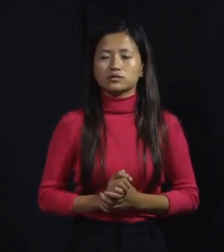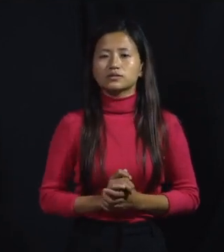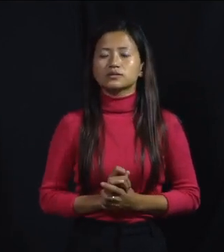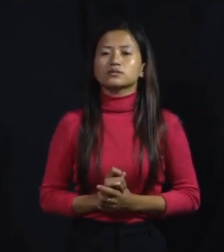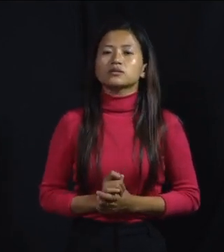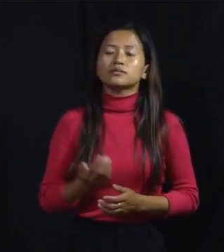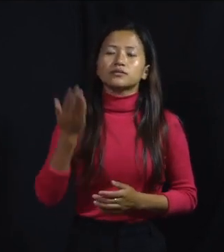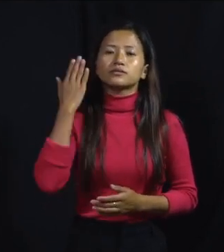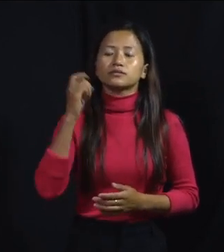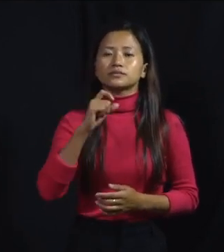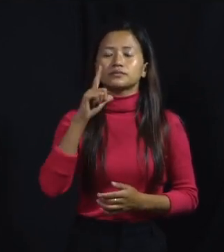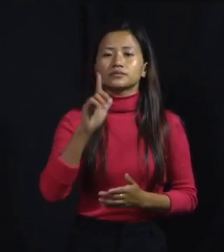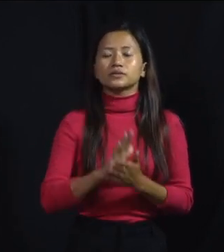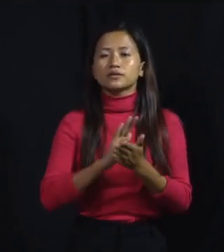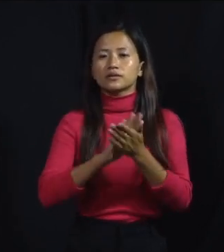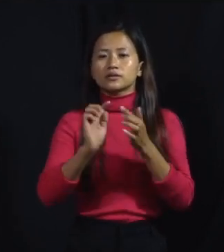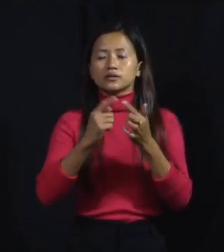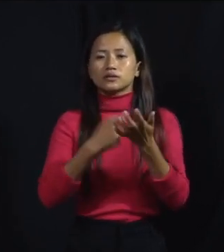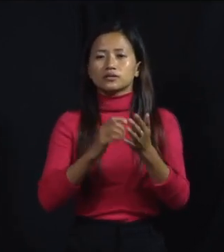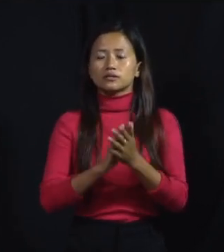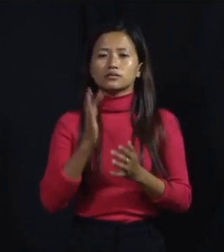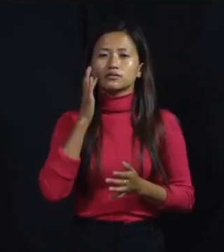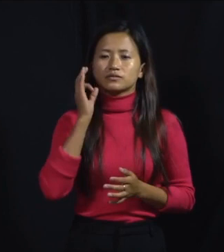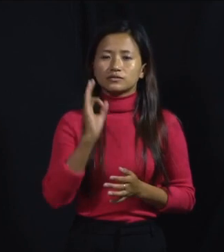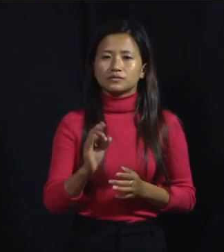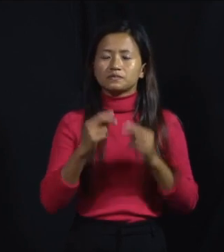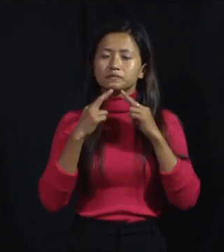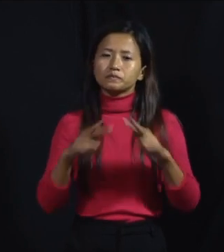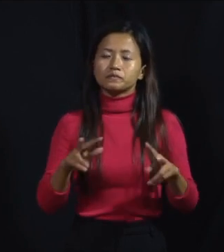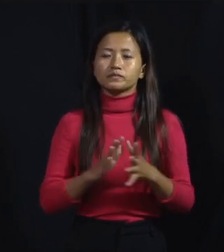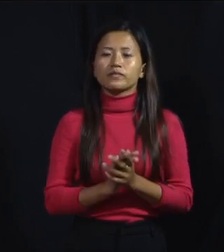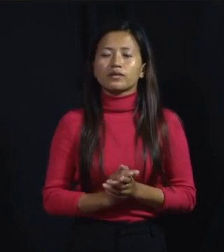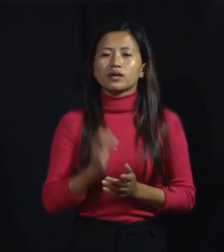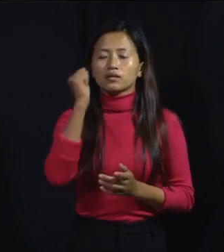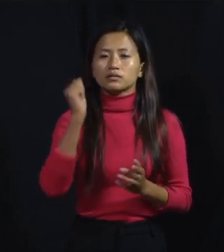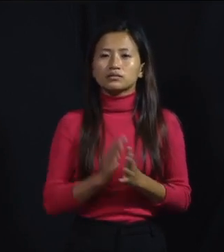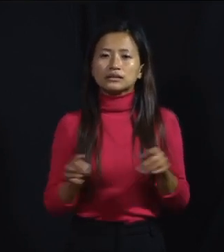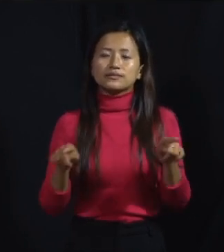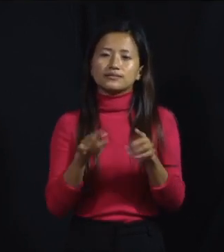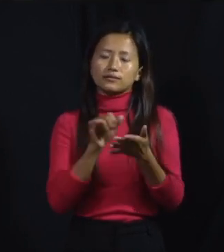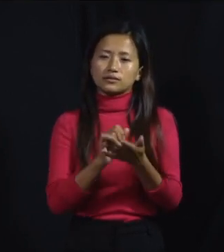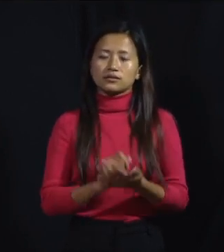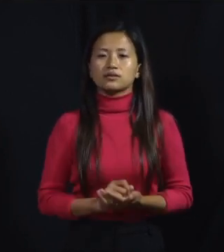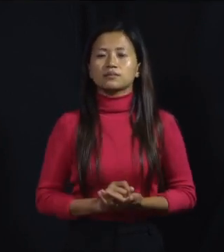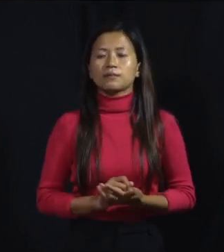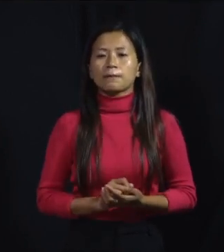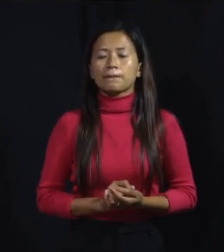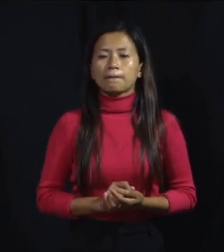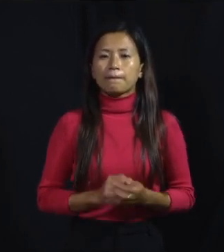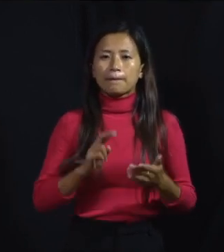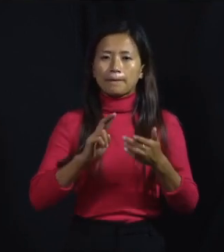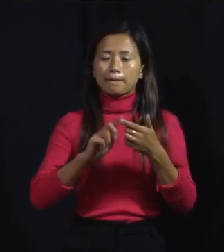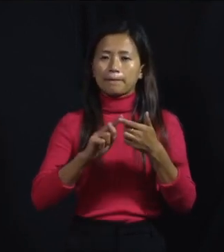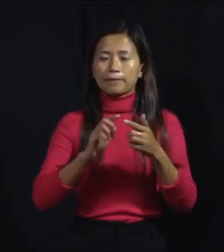previous classes that hereditary is something that is very important, isn't it? So just like that, environment is also